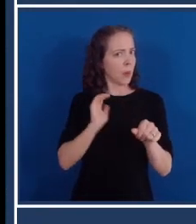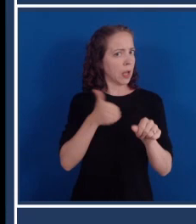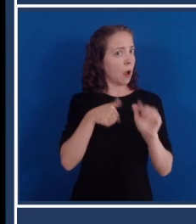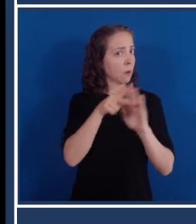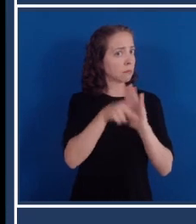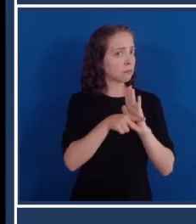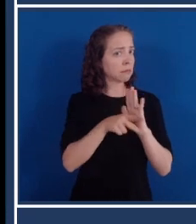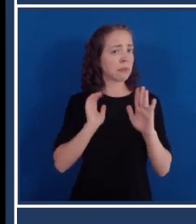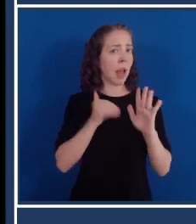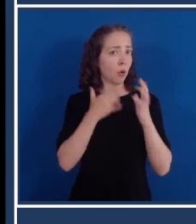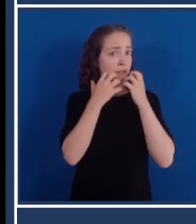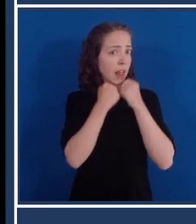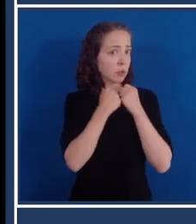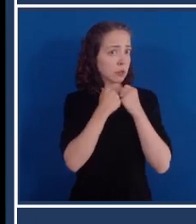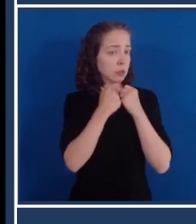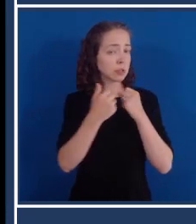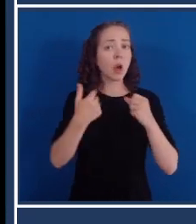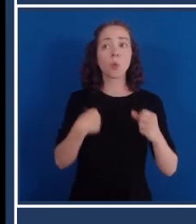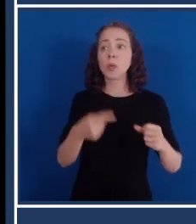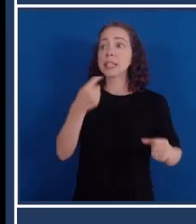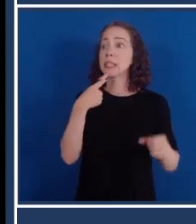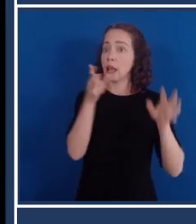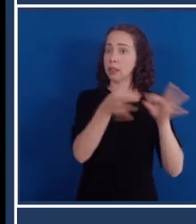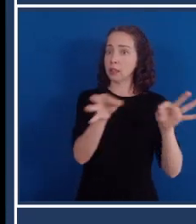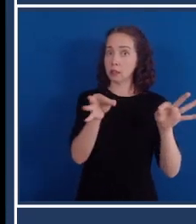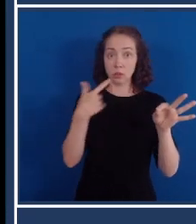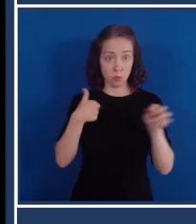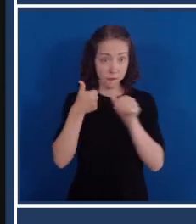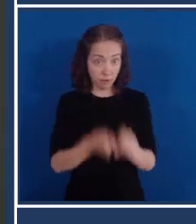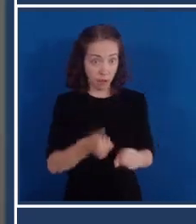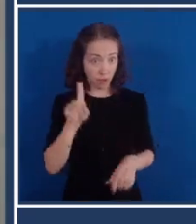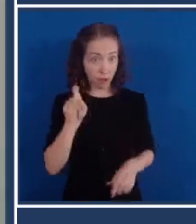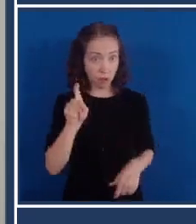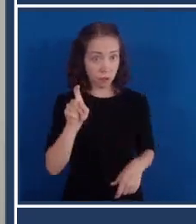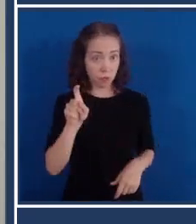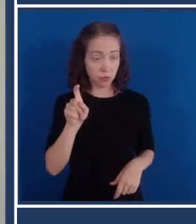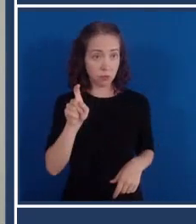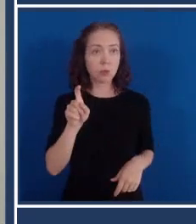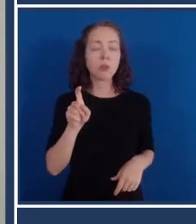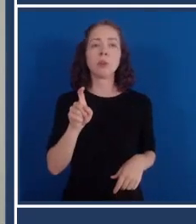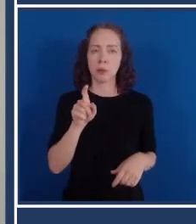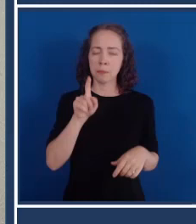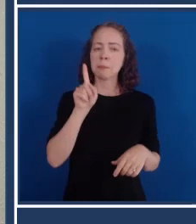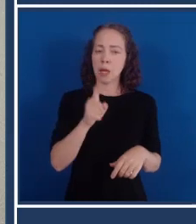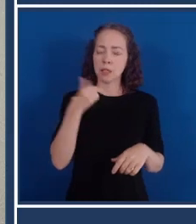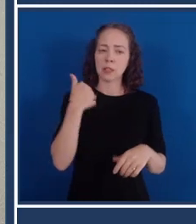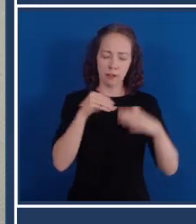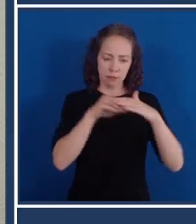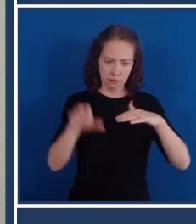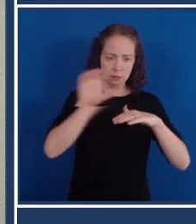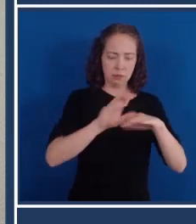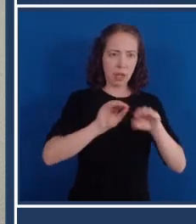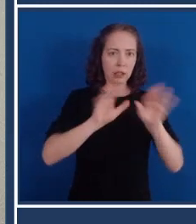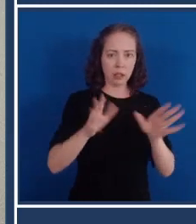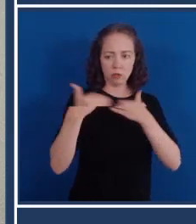going to do. We put in place clear roles and responsibilities and checks and balances.